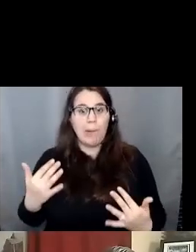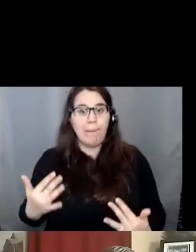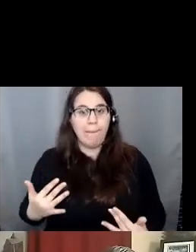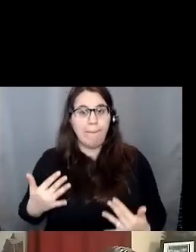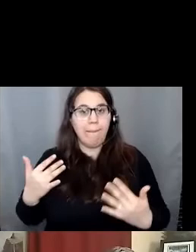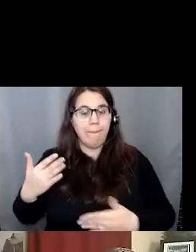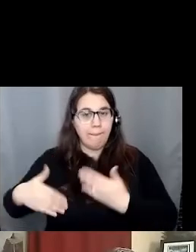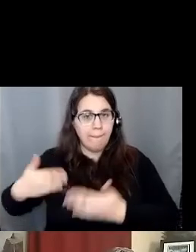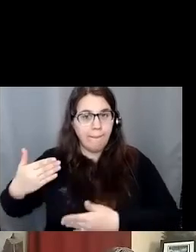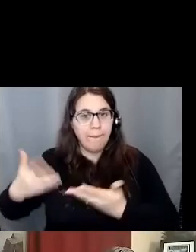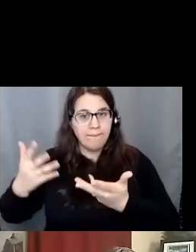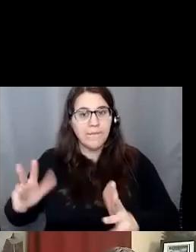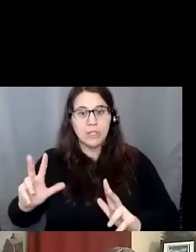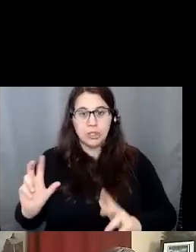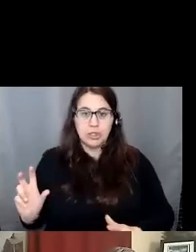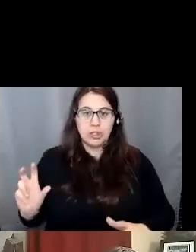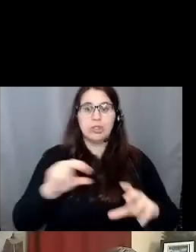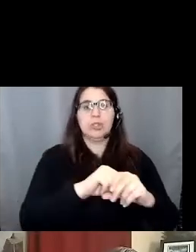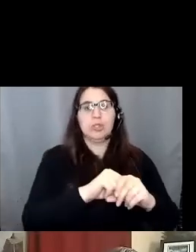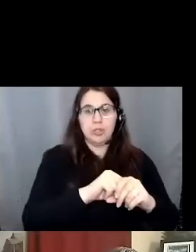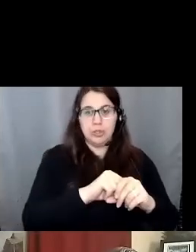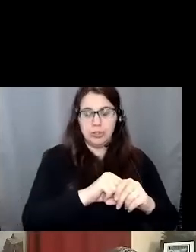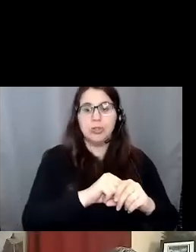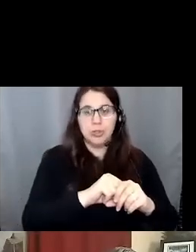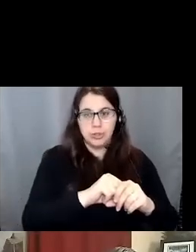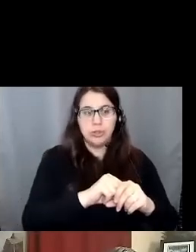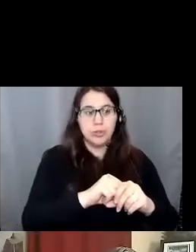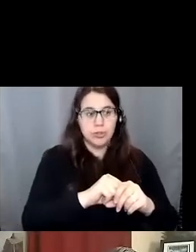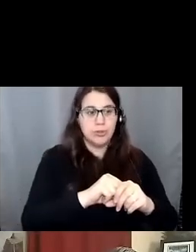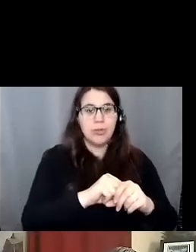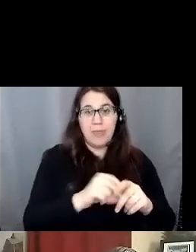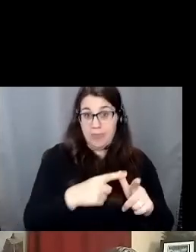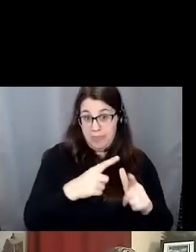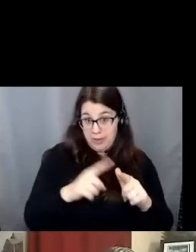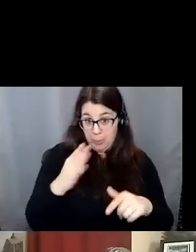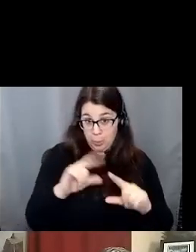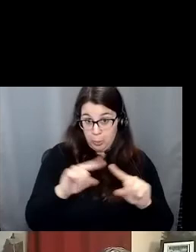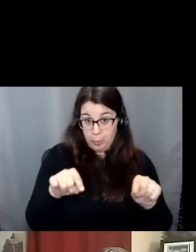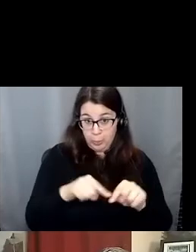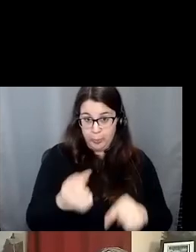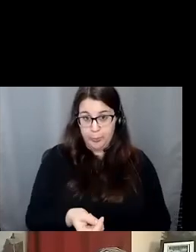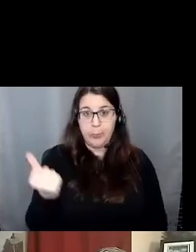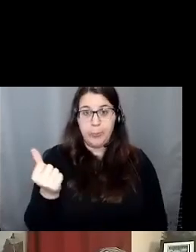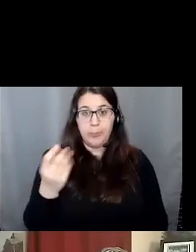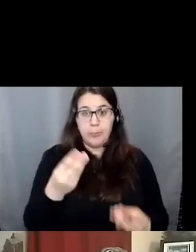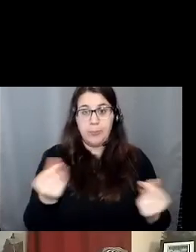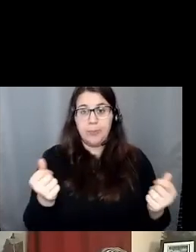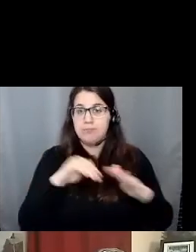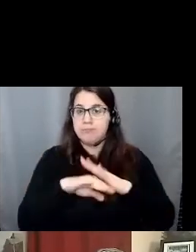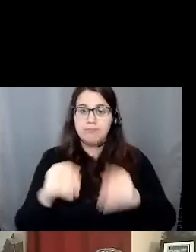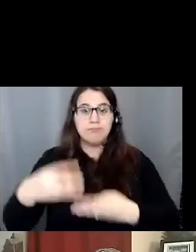processed, invested in the account, and then this particular button at the bottom will disappear and you'll be able to get right into the